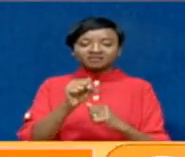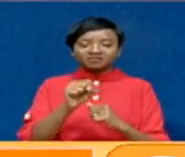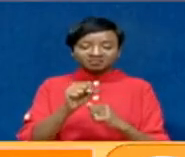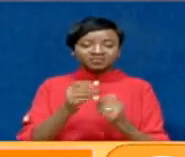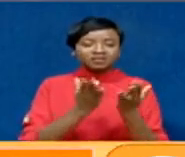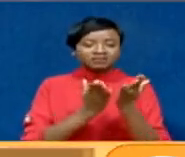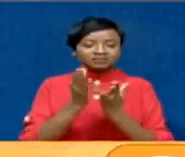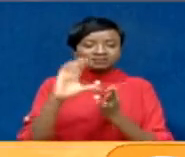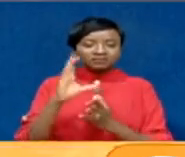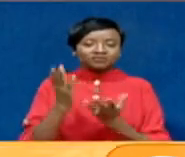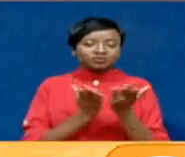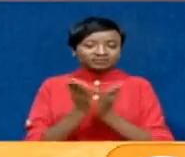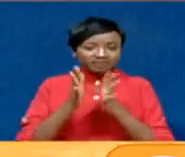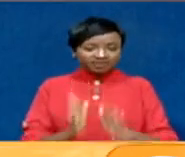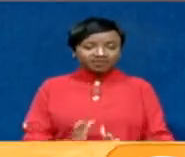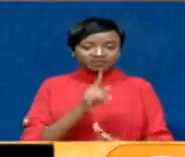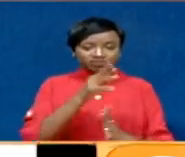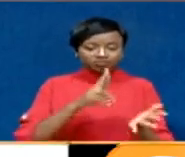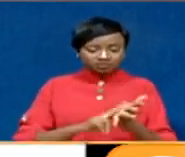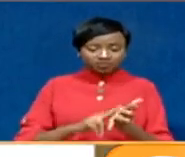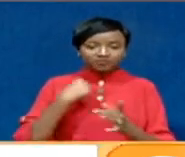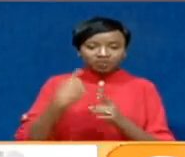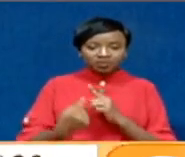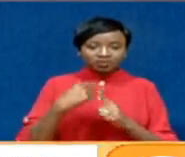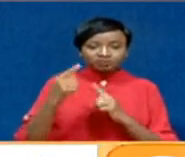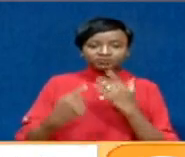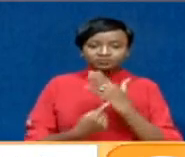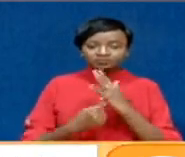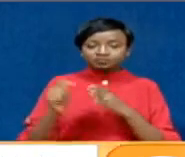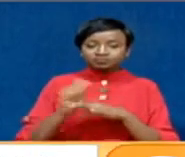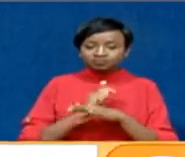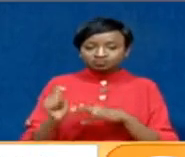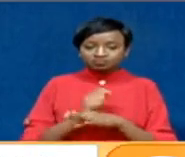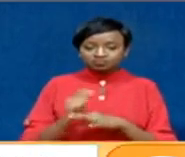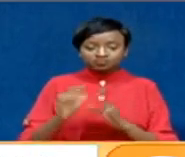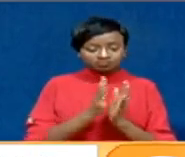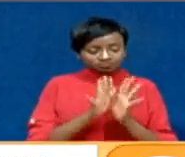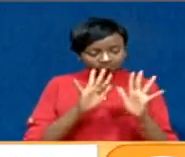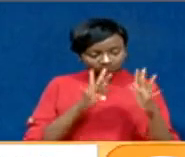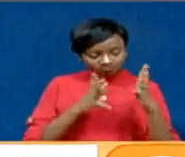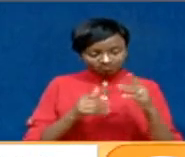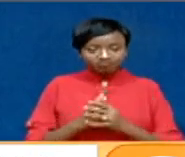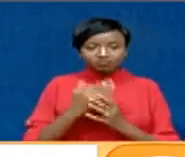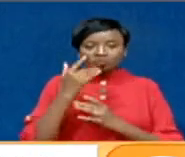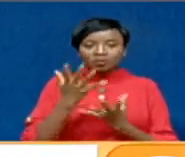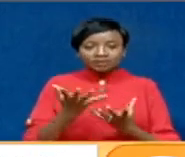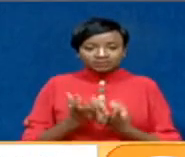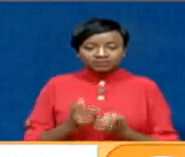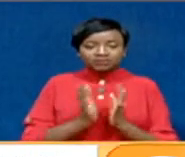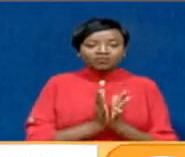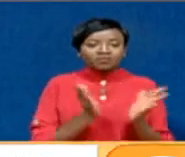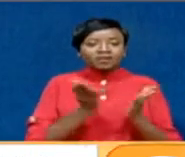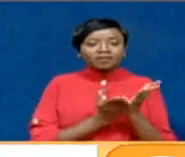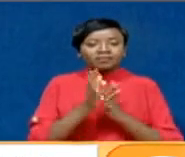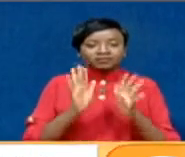sign up for the technical and non-technical training that is being offered by Huawei Technologies. With the need for public servants